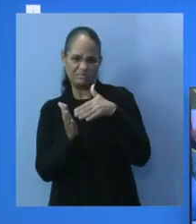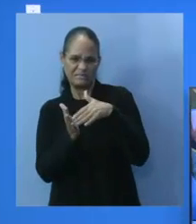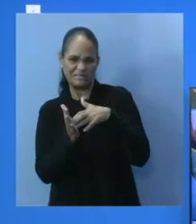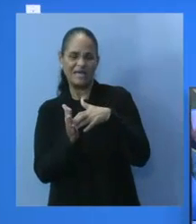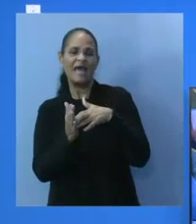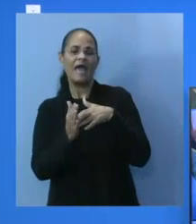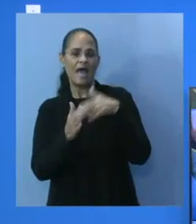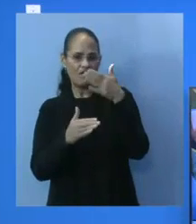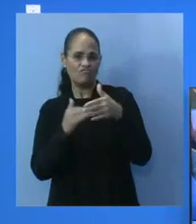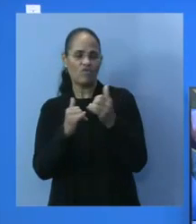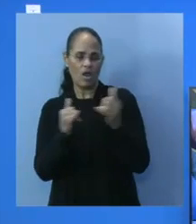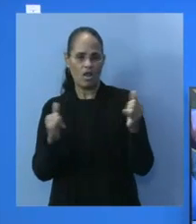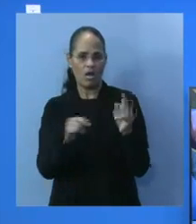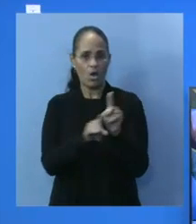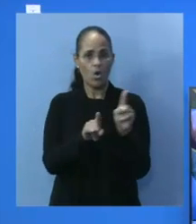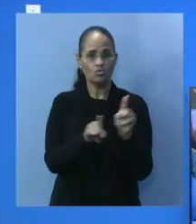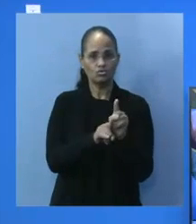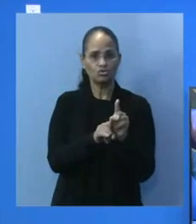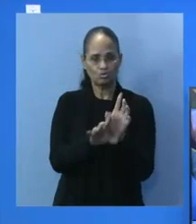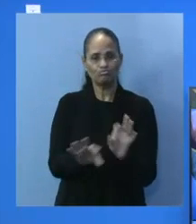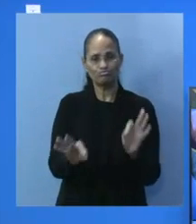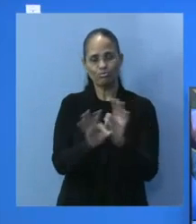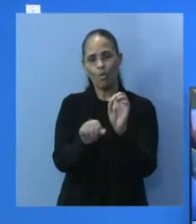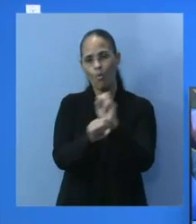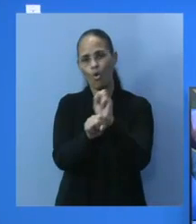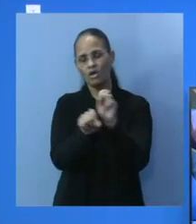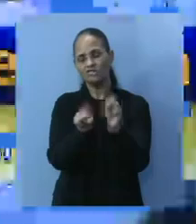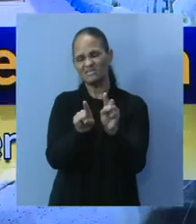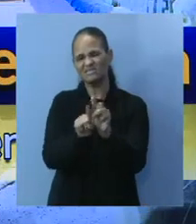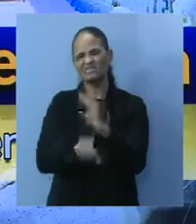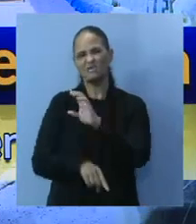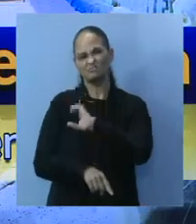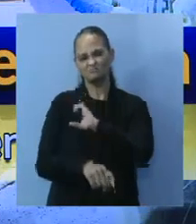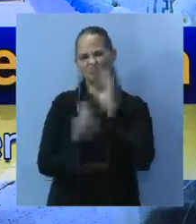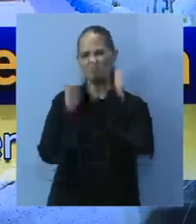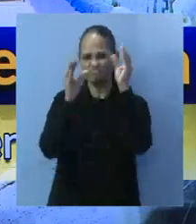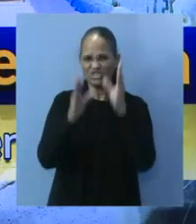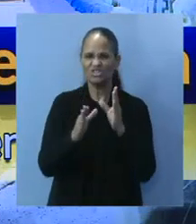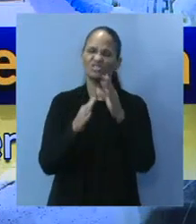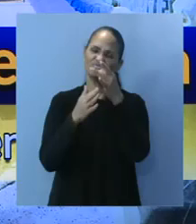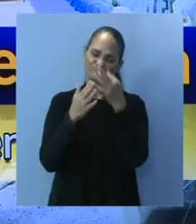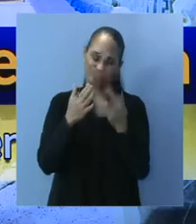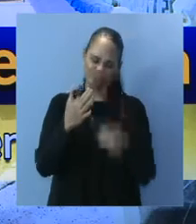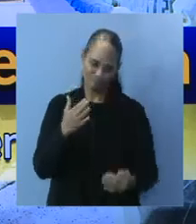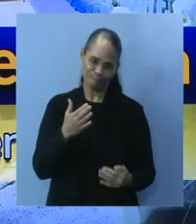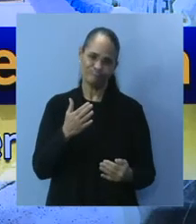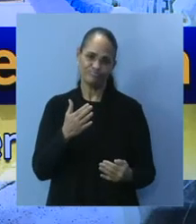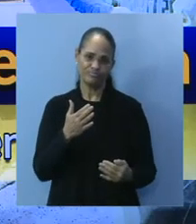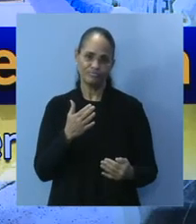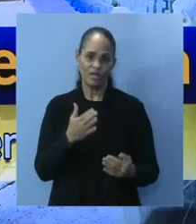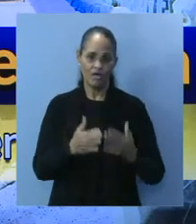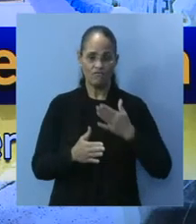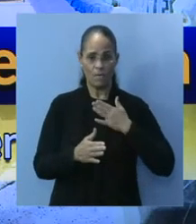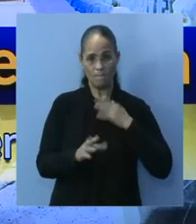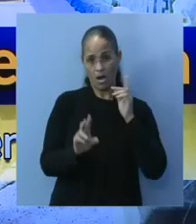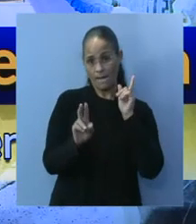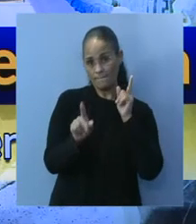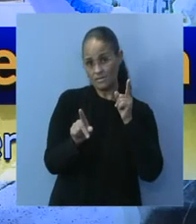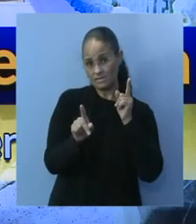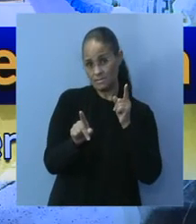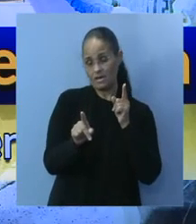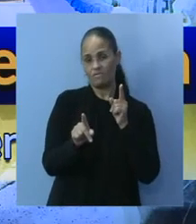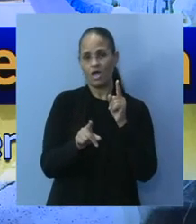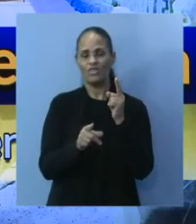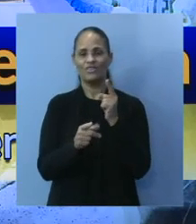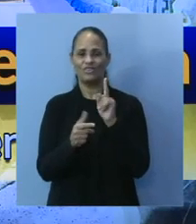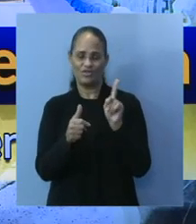healthcare workers, and essential workers, such as police officers, teachers, and others. From my perspective, the first week has